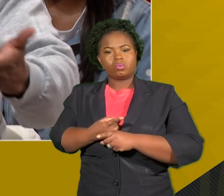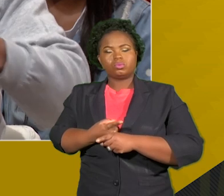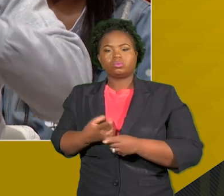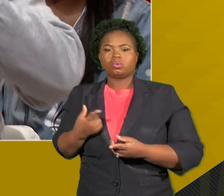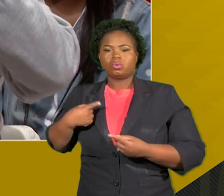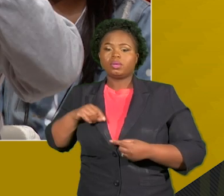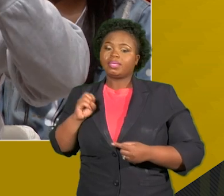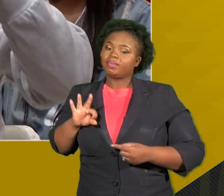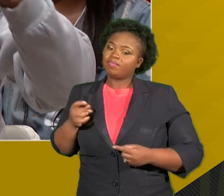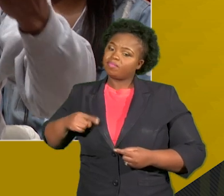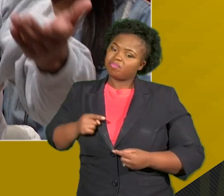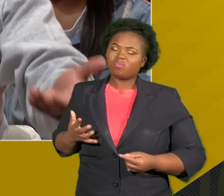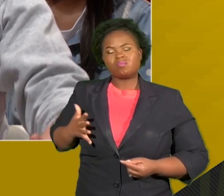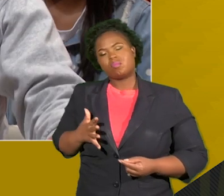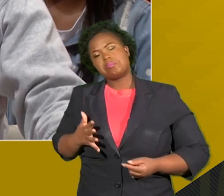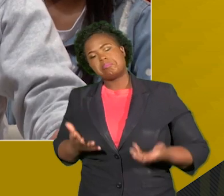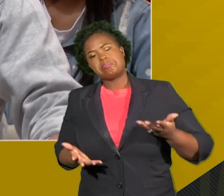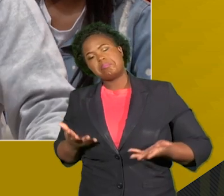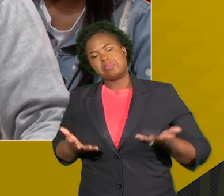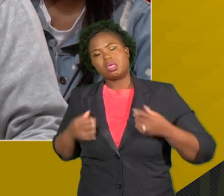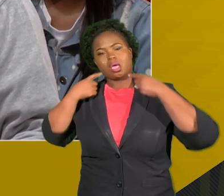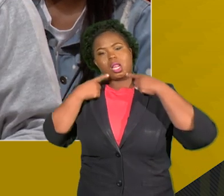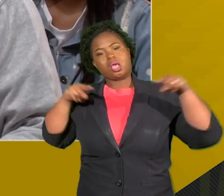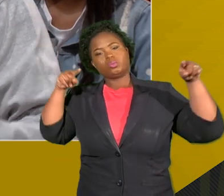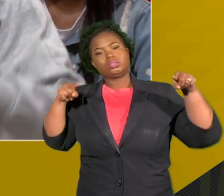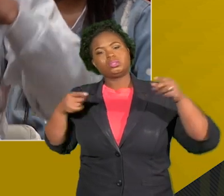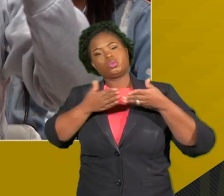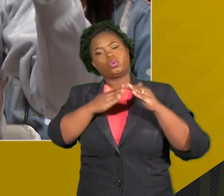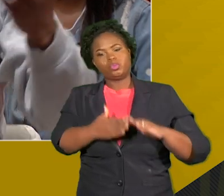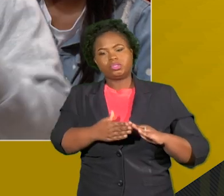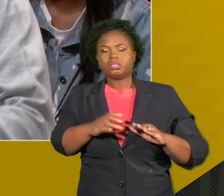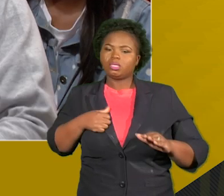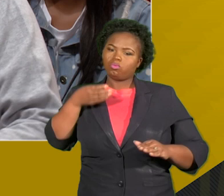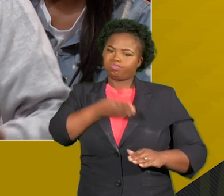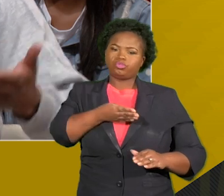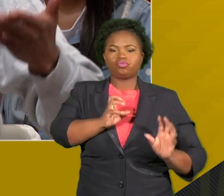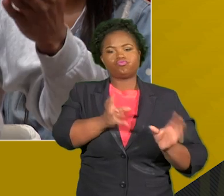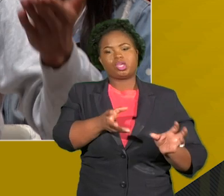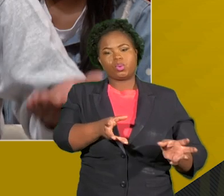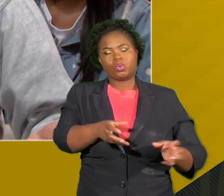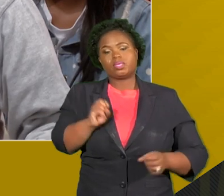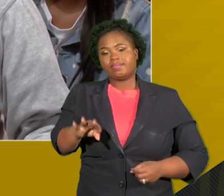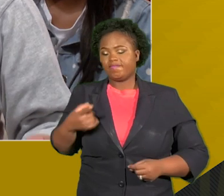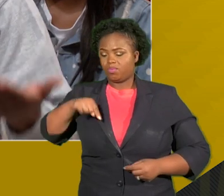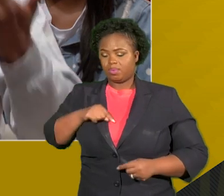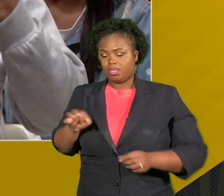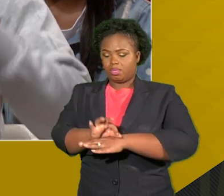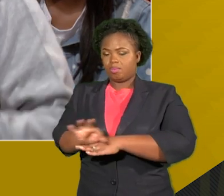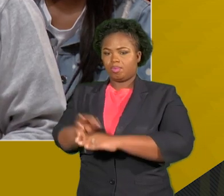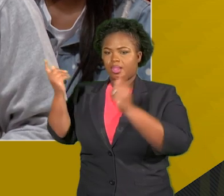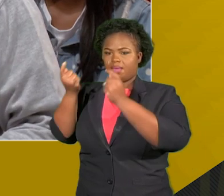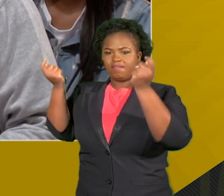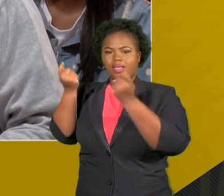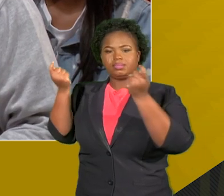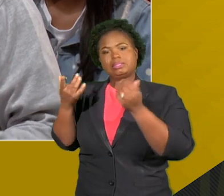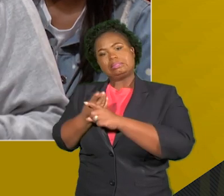only. If we want to do maybe an announcement to the community that on this they will be having an event somewhere so people win